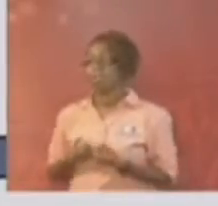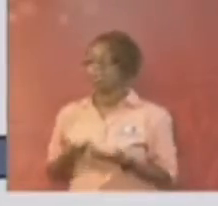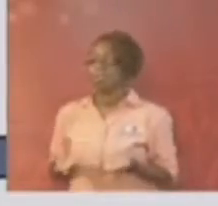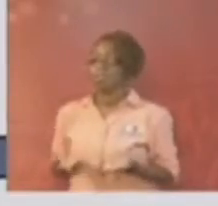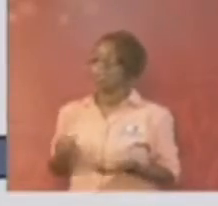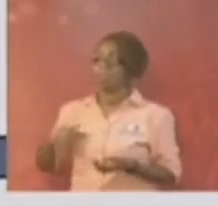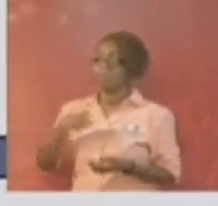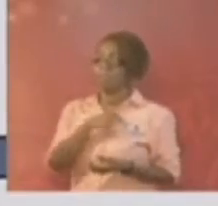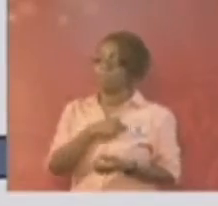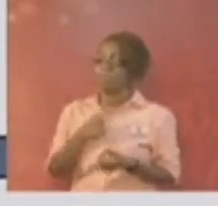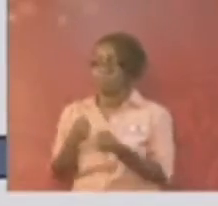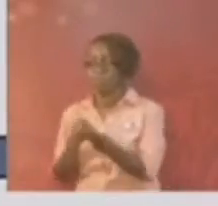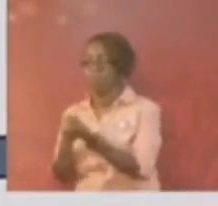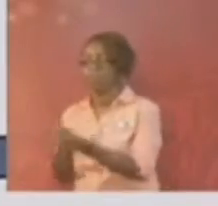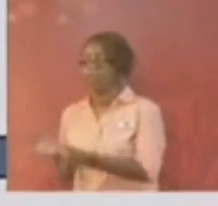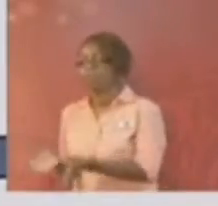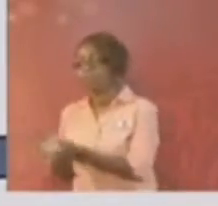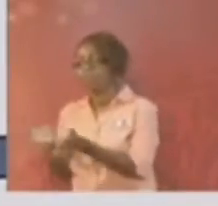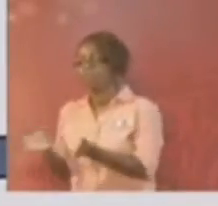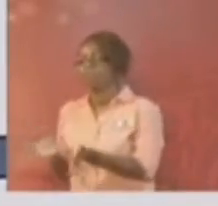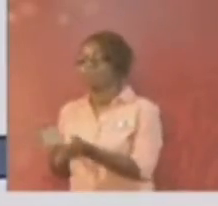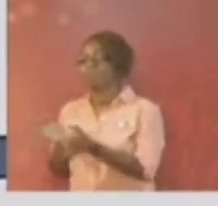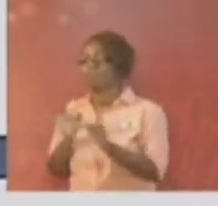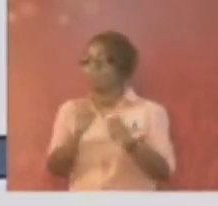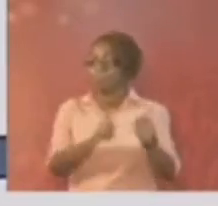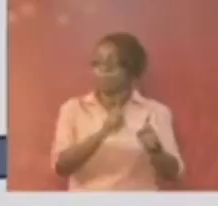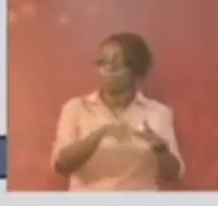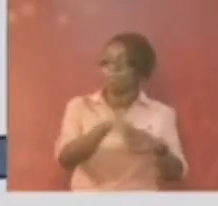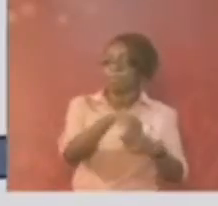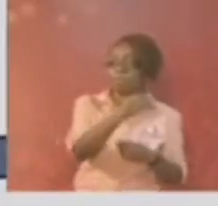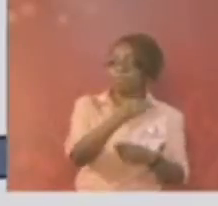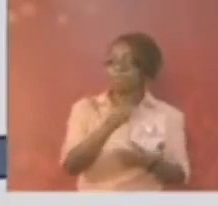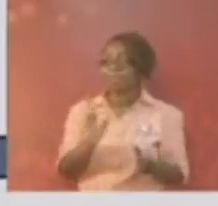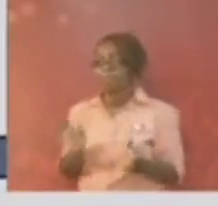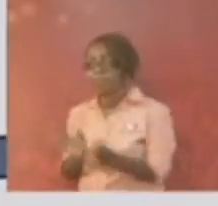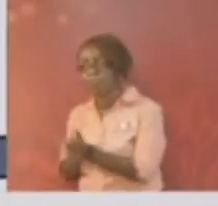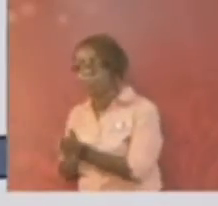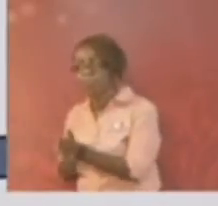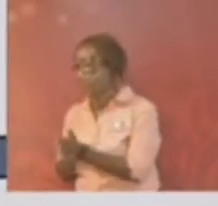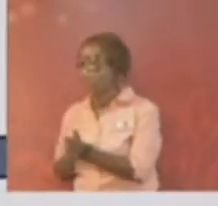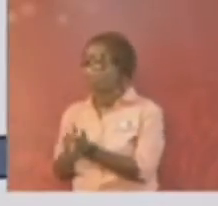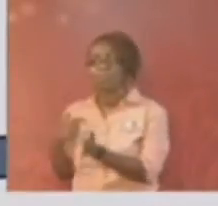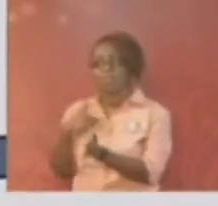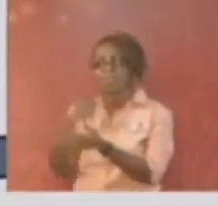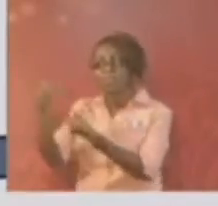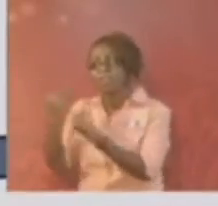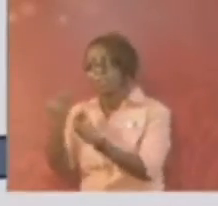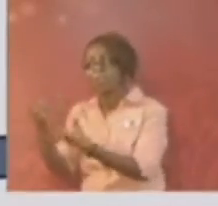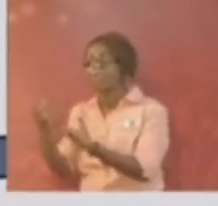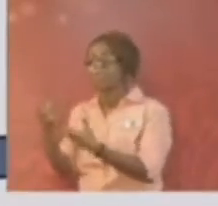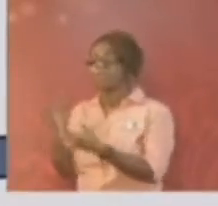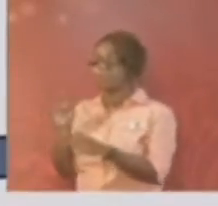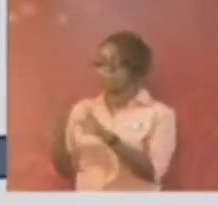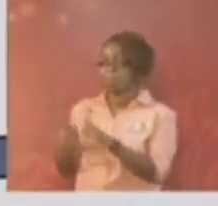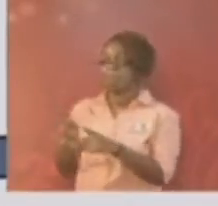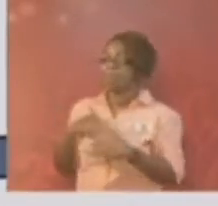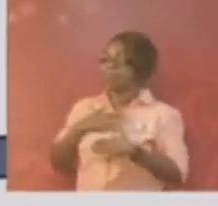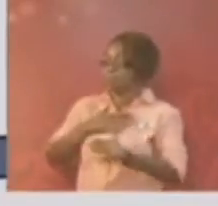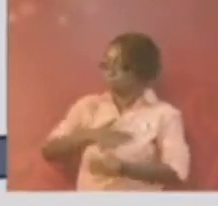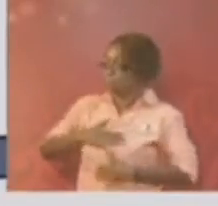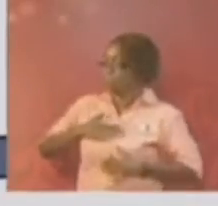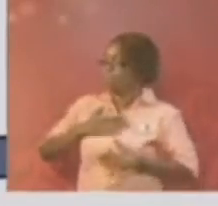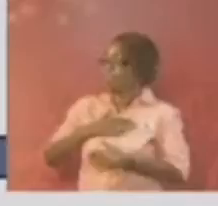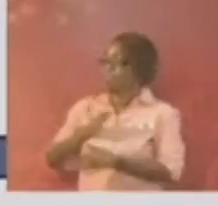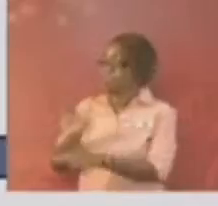also has been appreciation of their work. I think fear over the COVID-19 virus has also